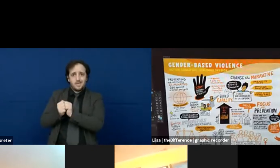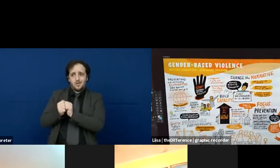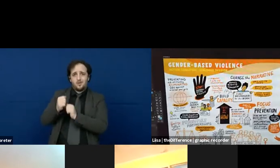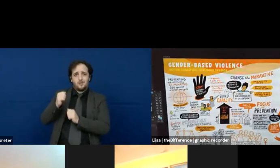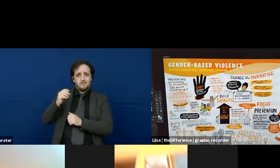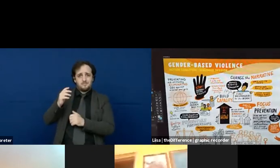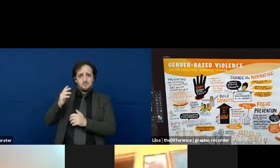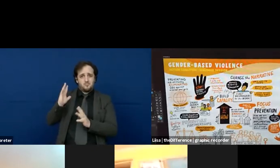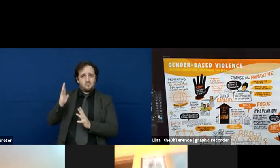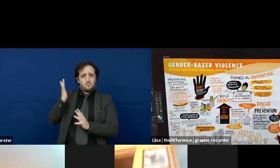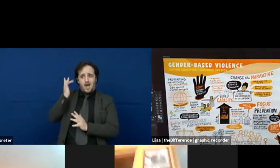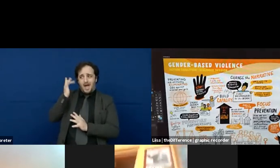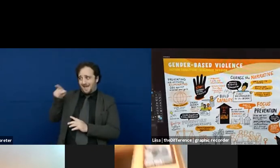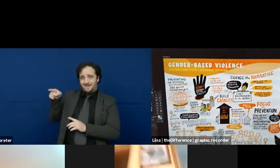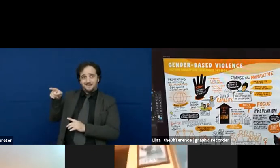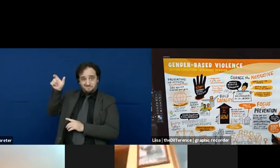their environment.